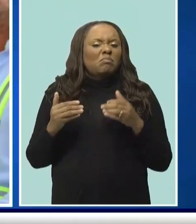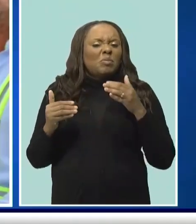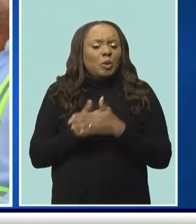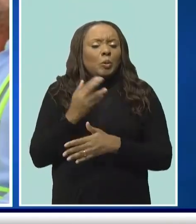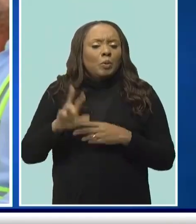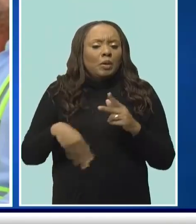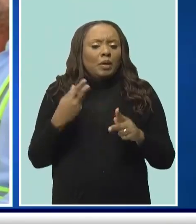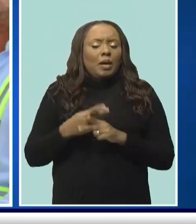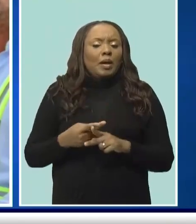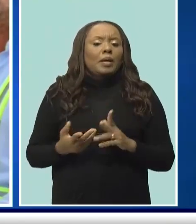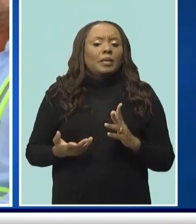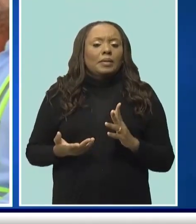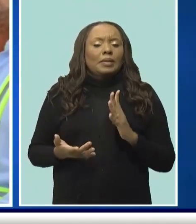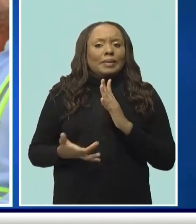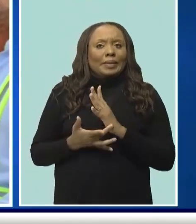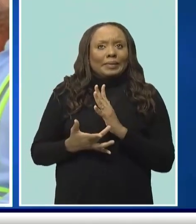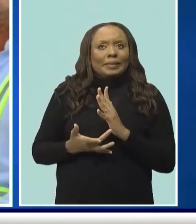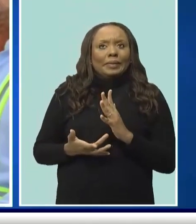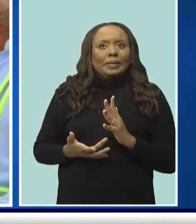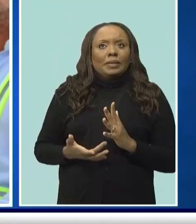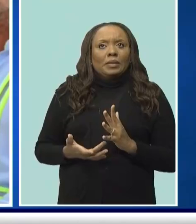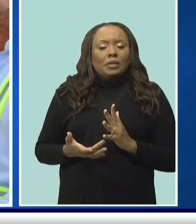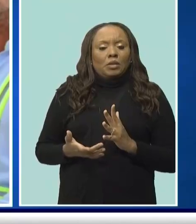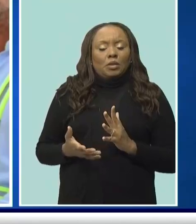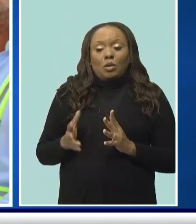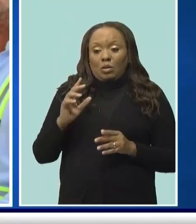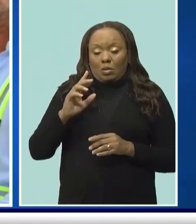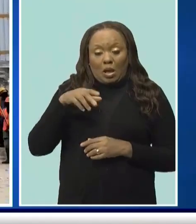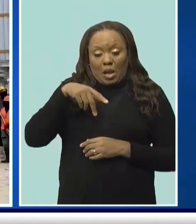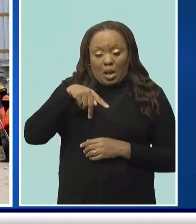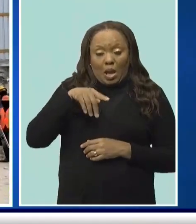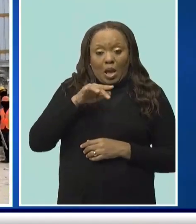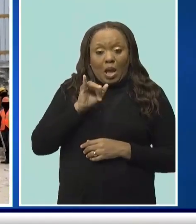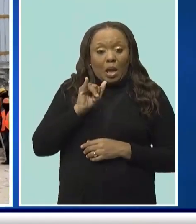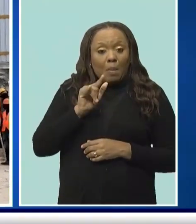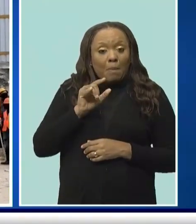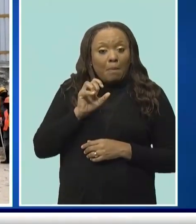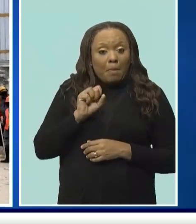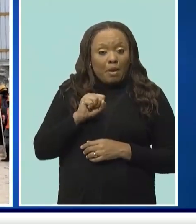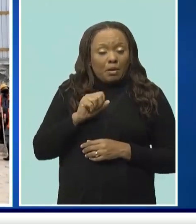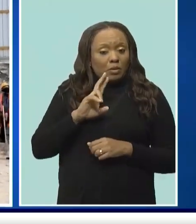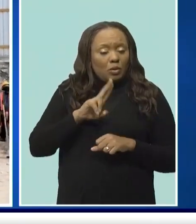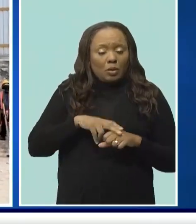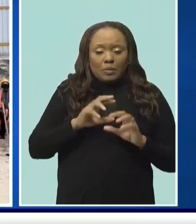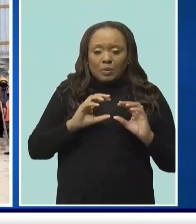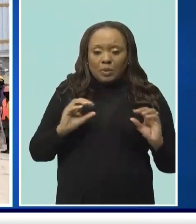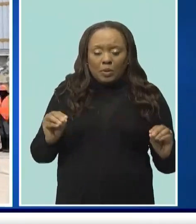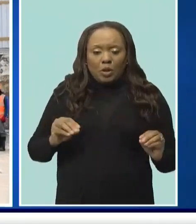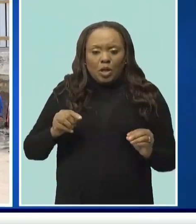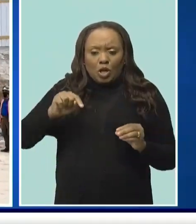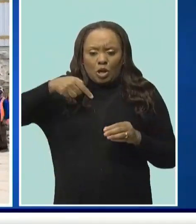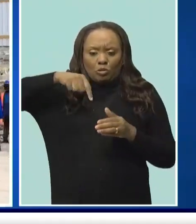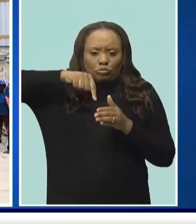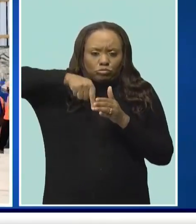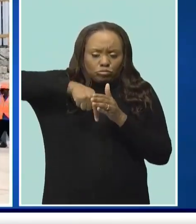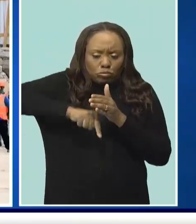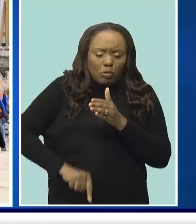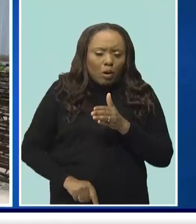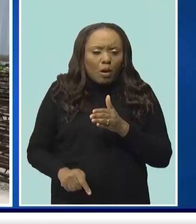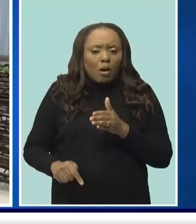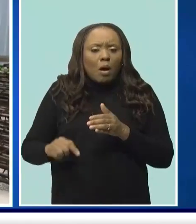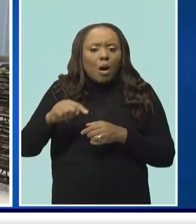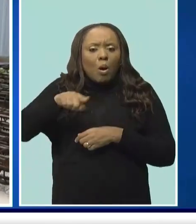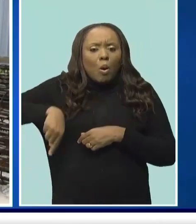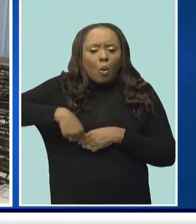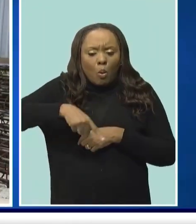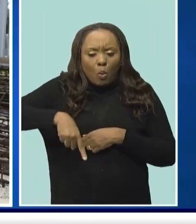rather than actually driving piles into the ground, they drill a hole into the surface and then insert a